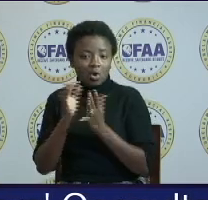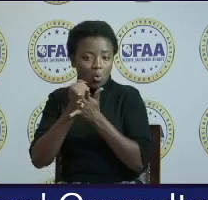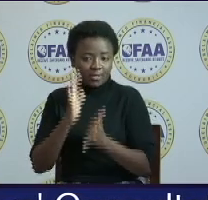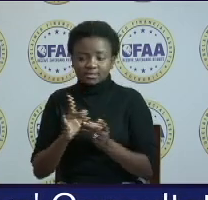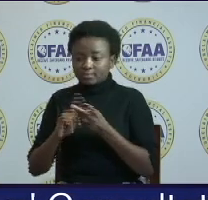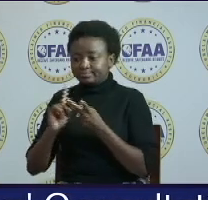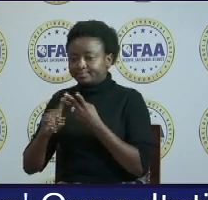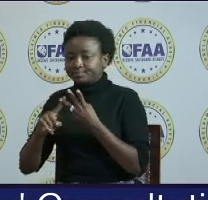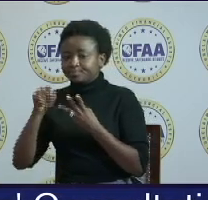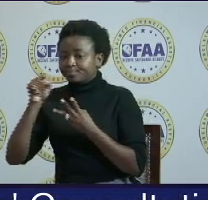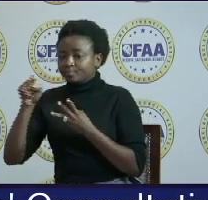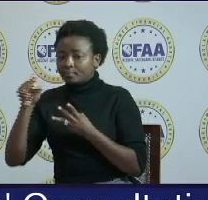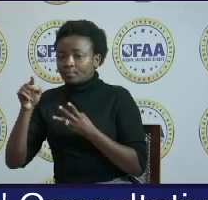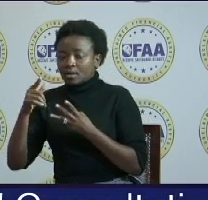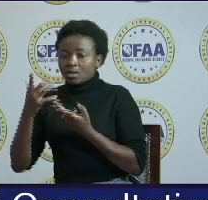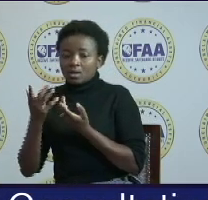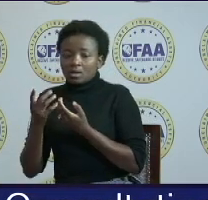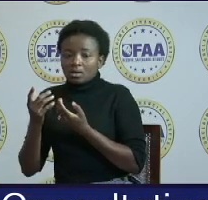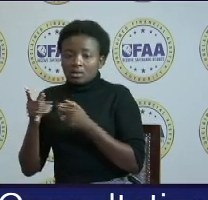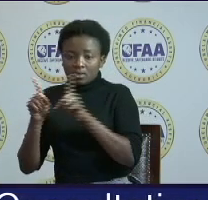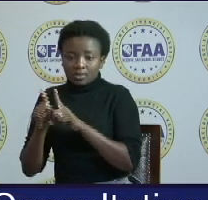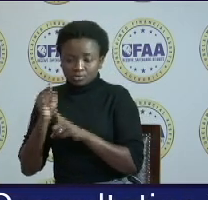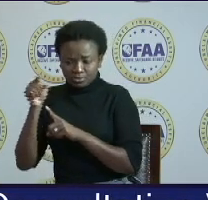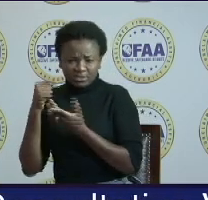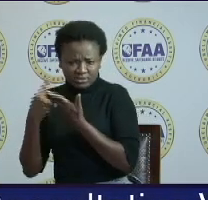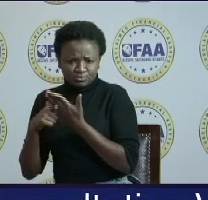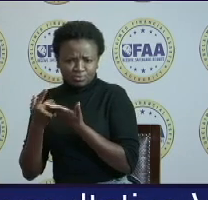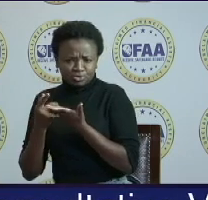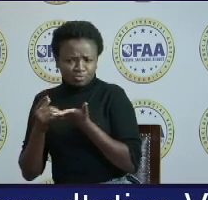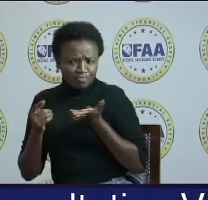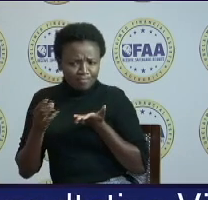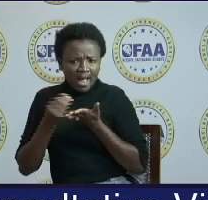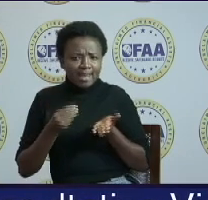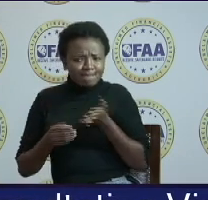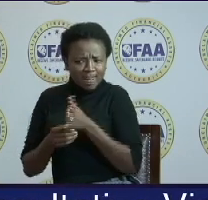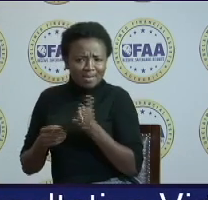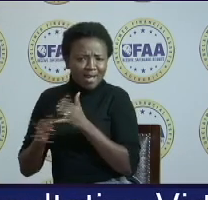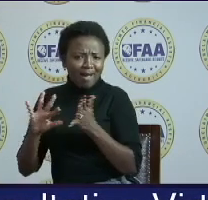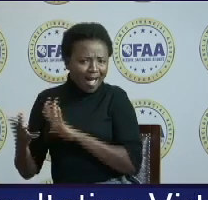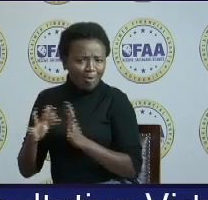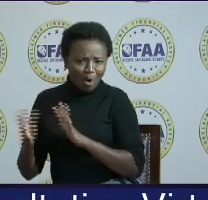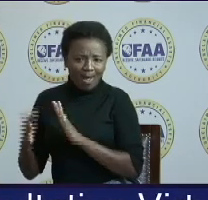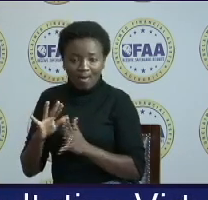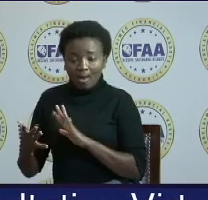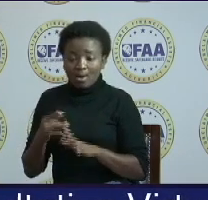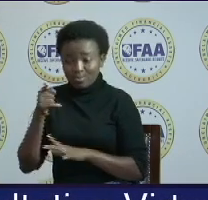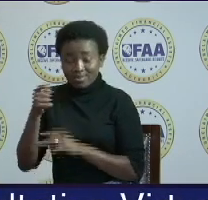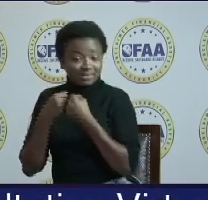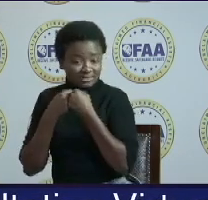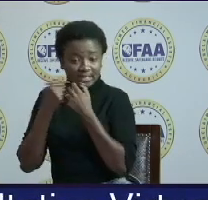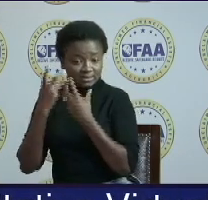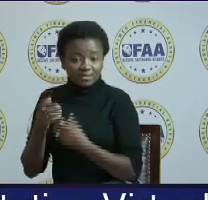the reunification, again, conversation. Remember, I think this is where we'll have the big stampede as they go to